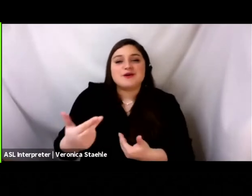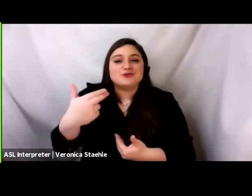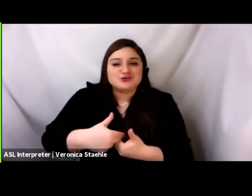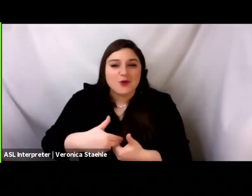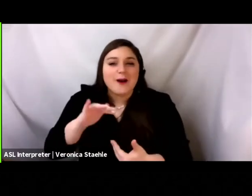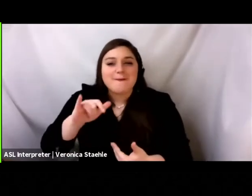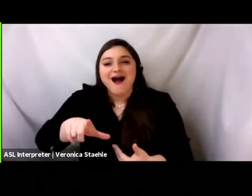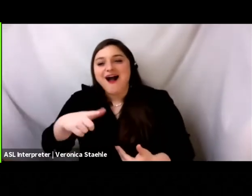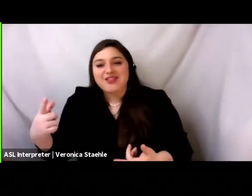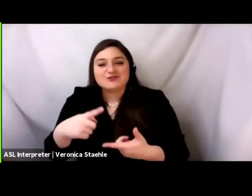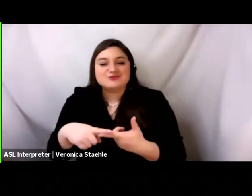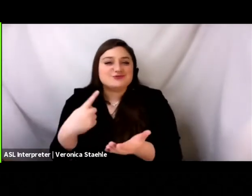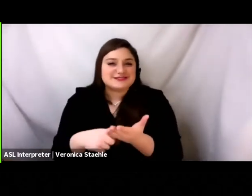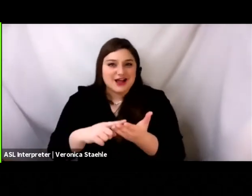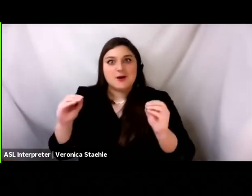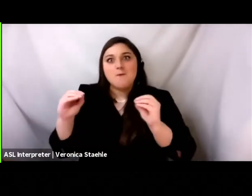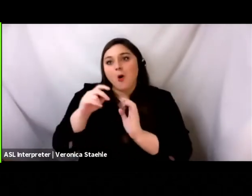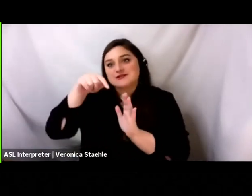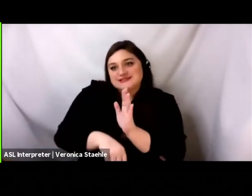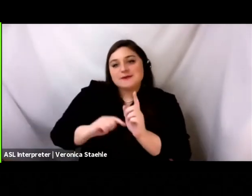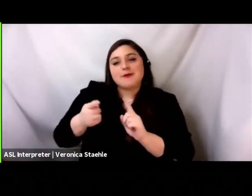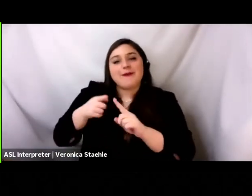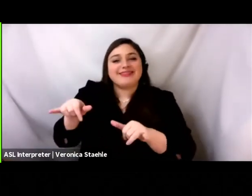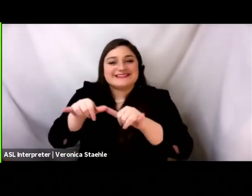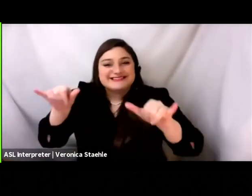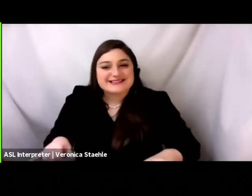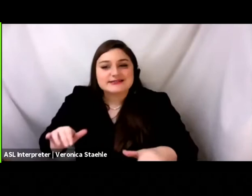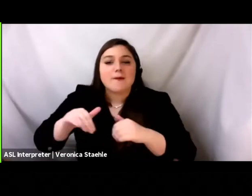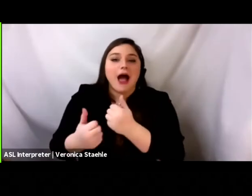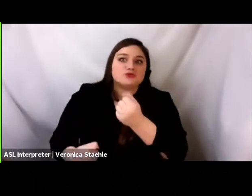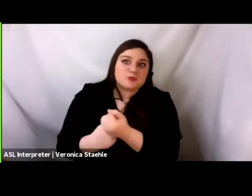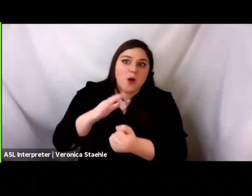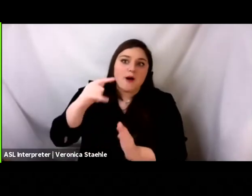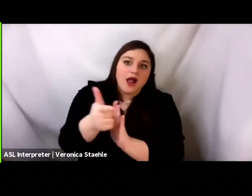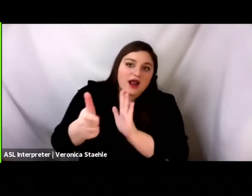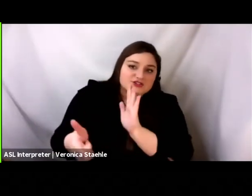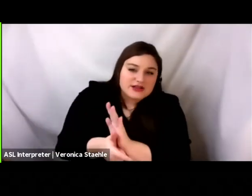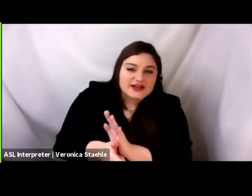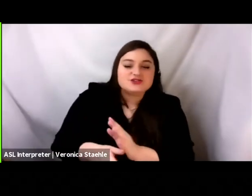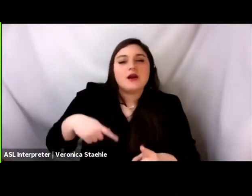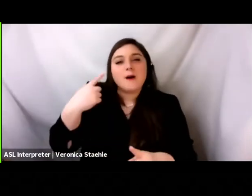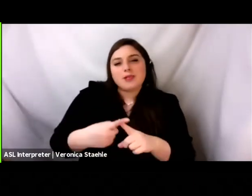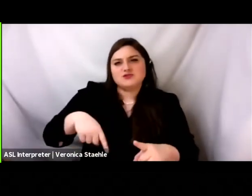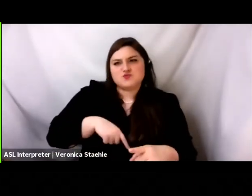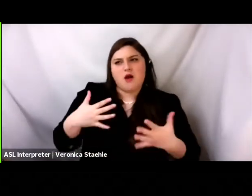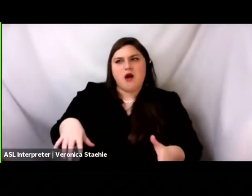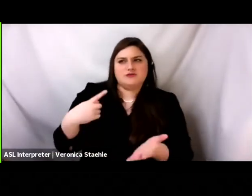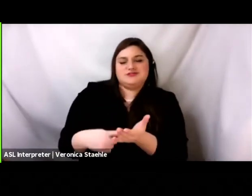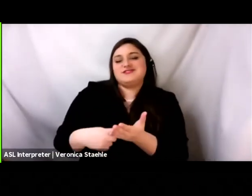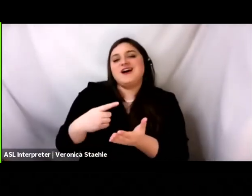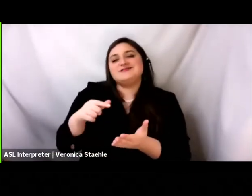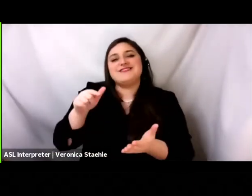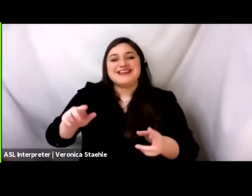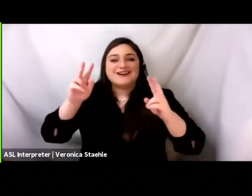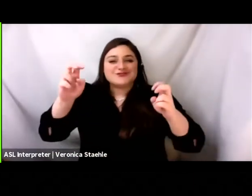talk about the ways that some of these systems, the ways of bad legislation, the way that all of these the same things that we've kind of spoken about with some degree